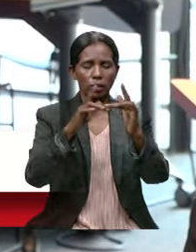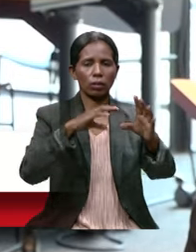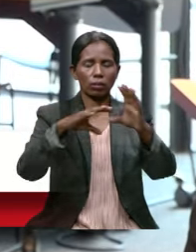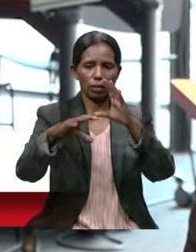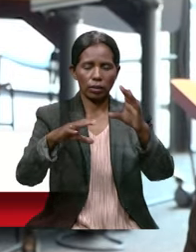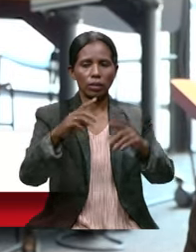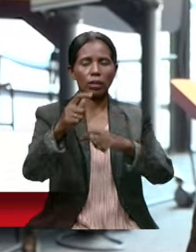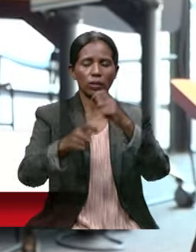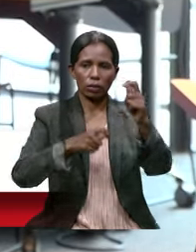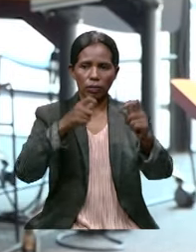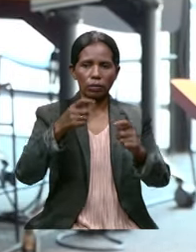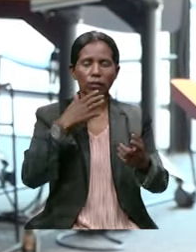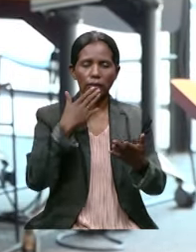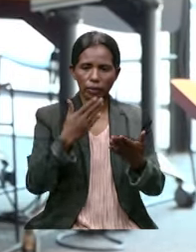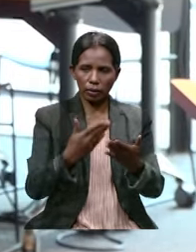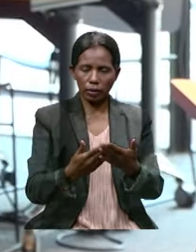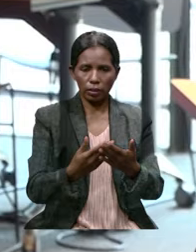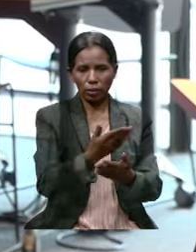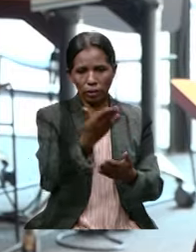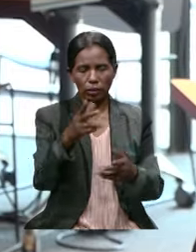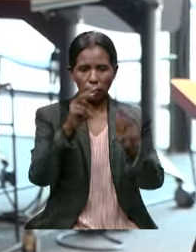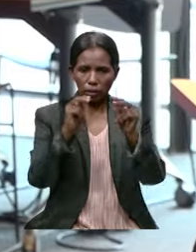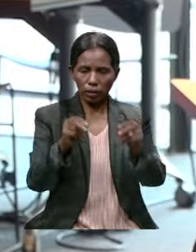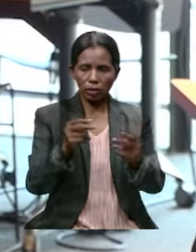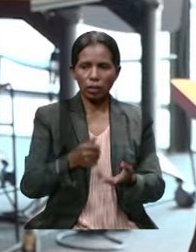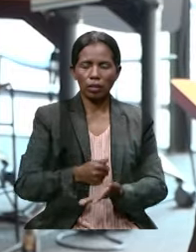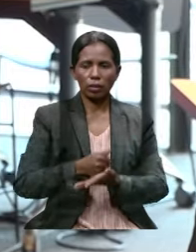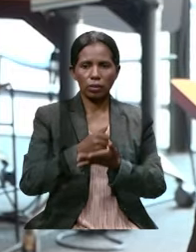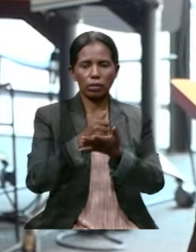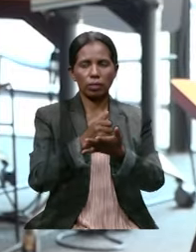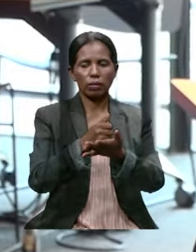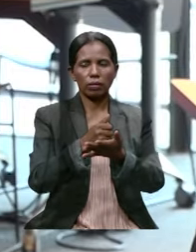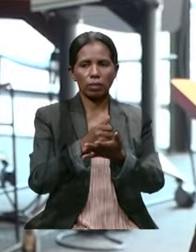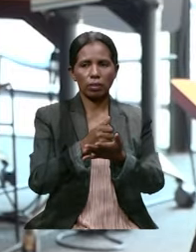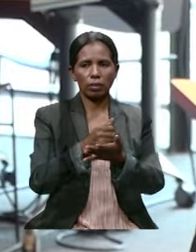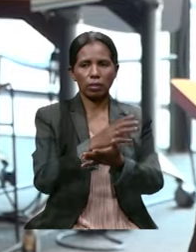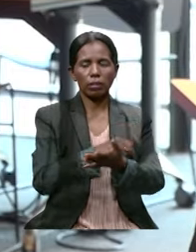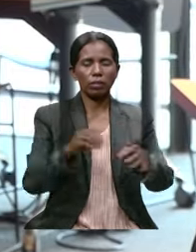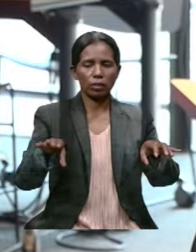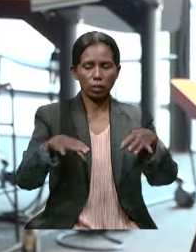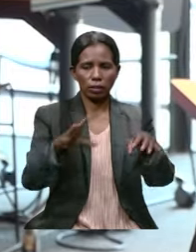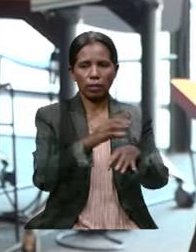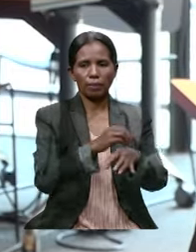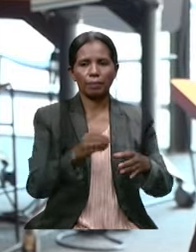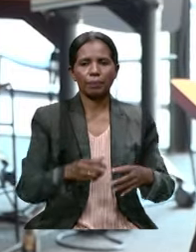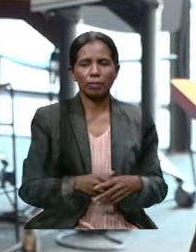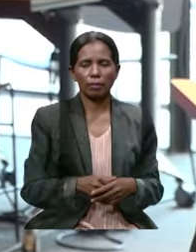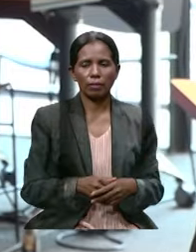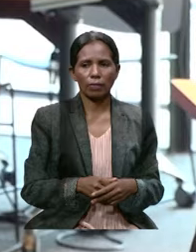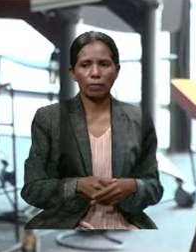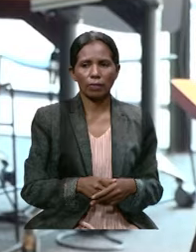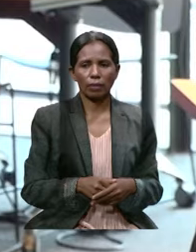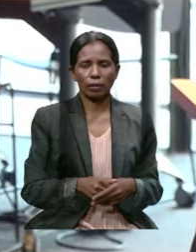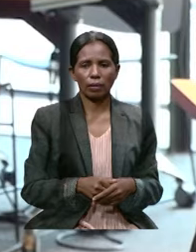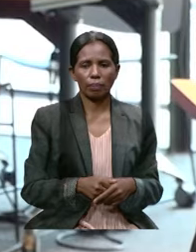on data. Hence, you need to have a server, servers. This is the first step.